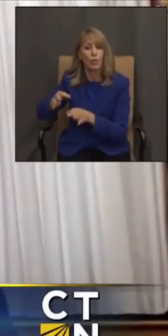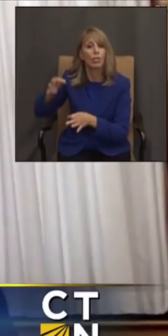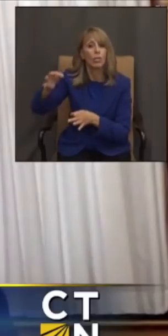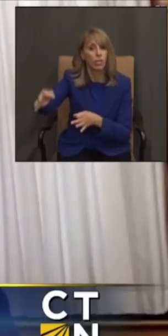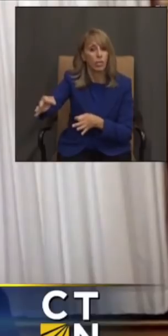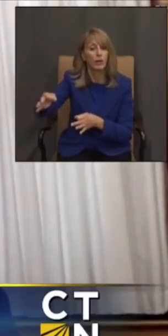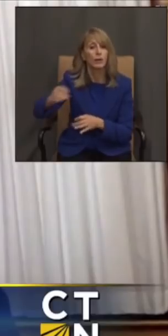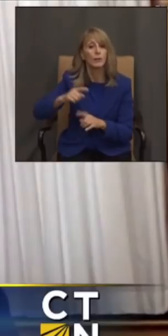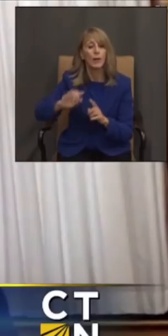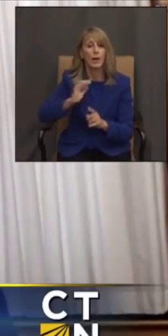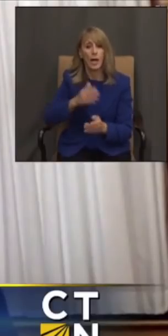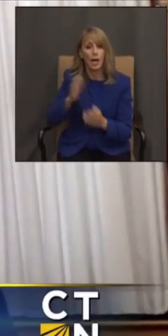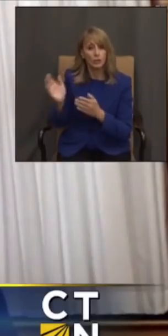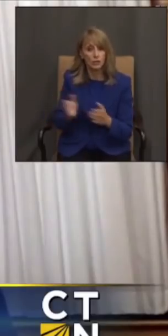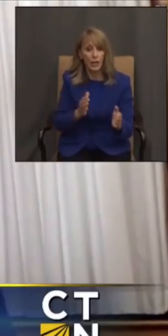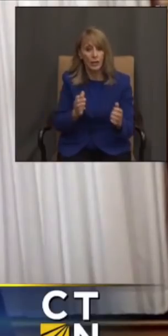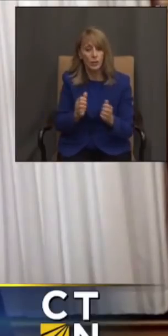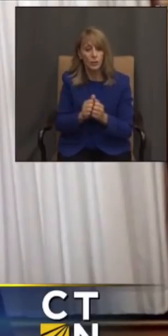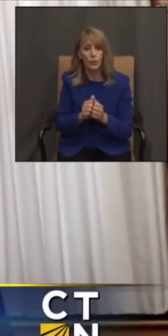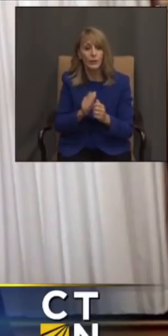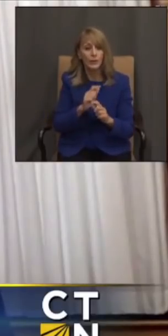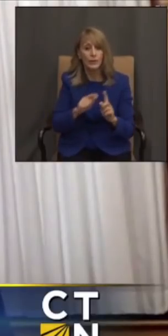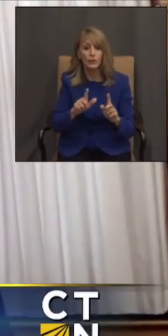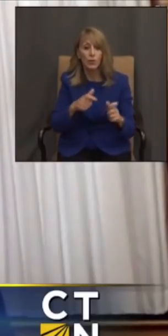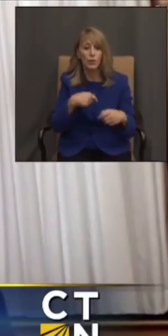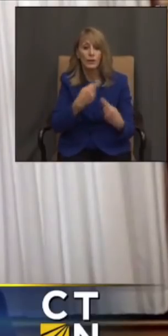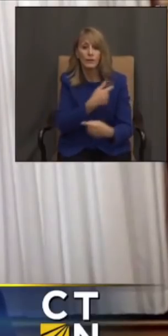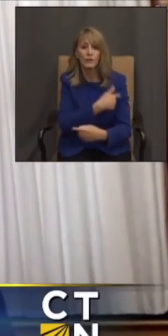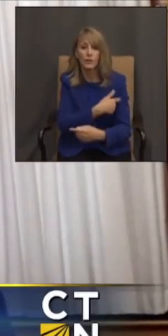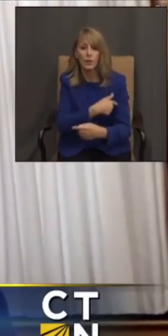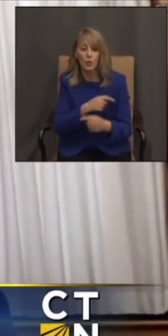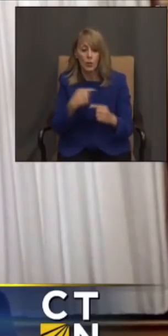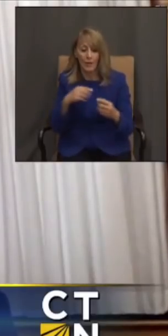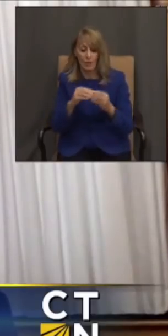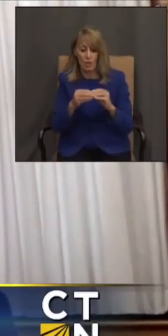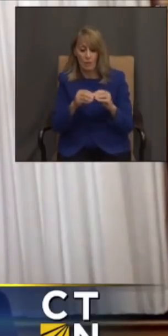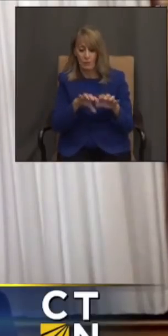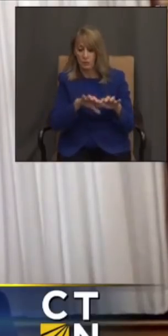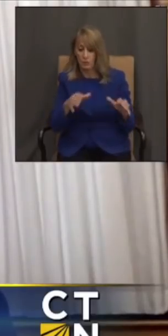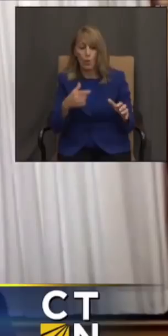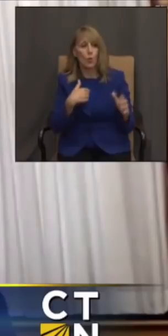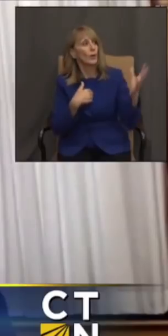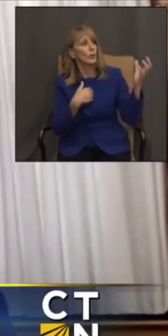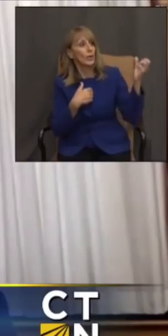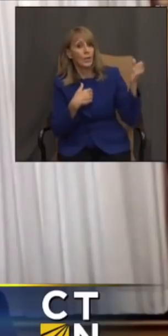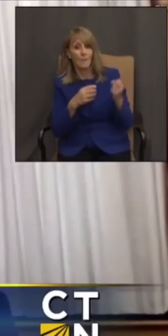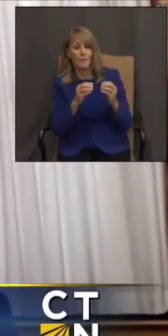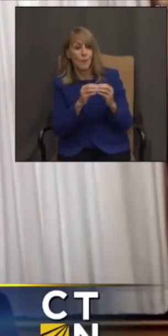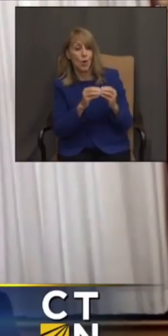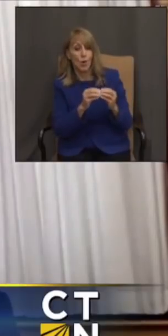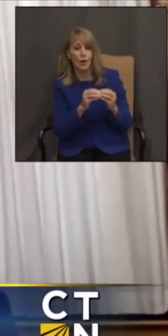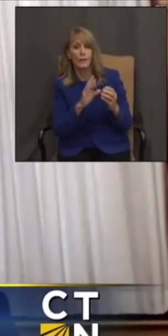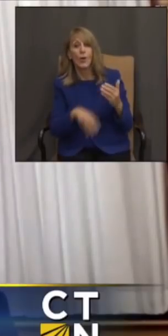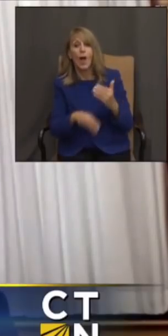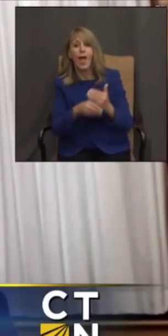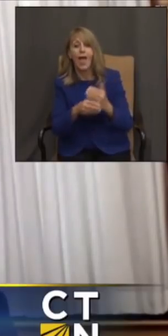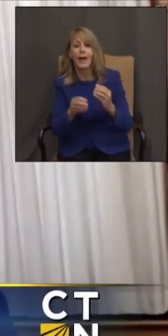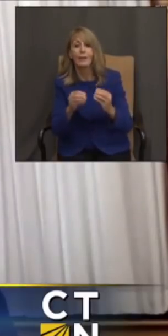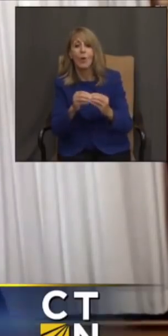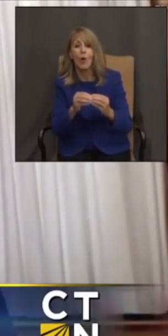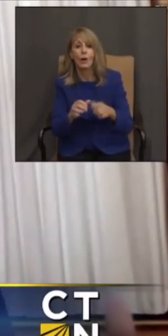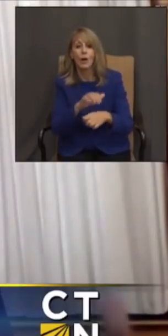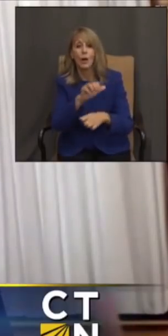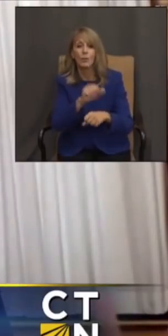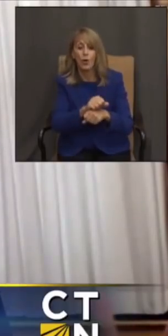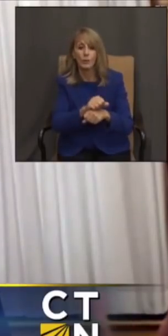of the strategy we have with our providers is we schedule out a baseline, and then as additional supply becomes visible, they add more appointments. That's why, as you